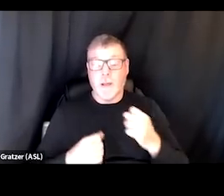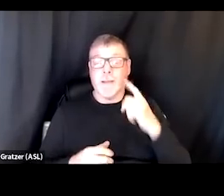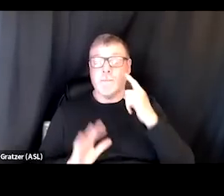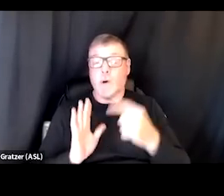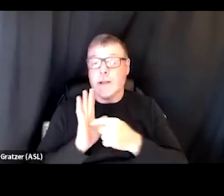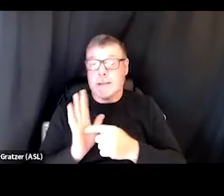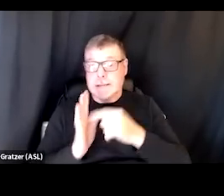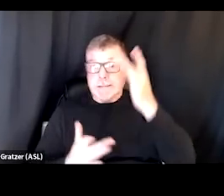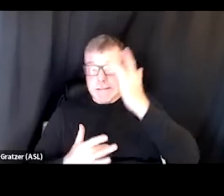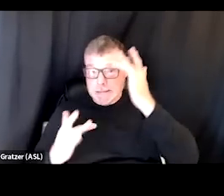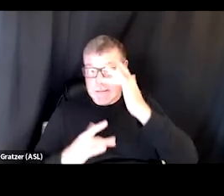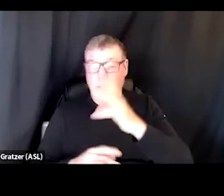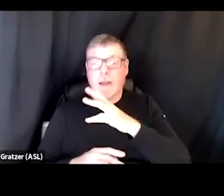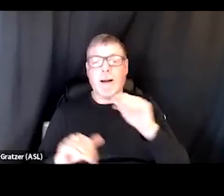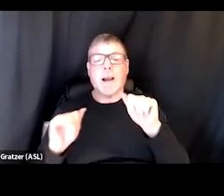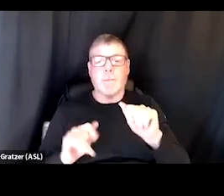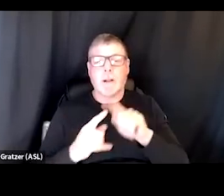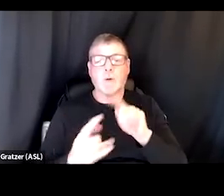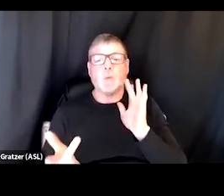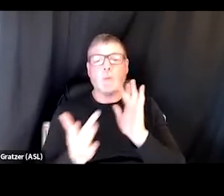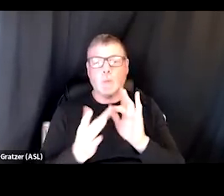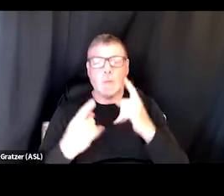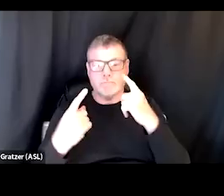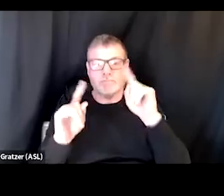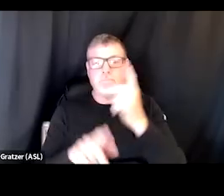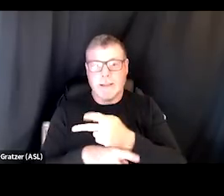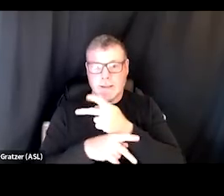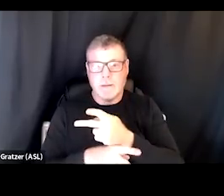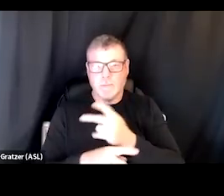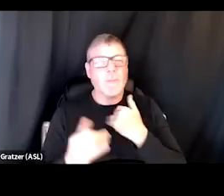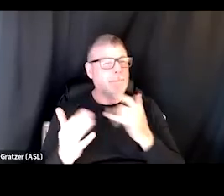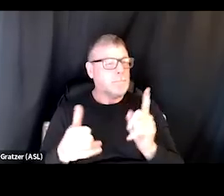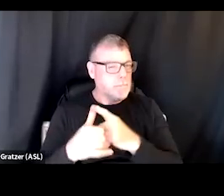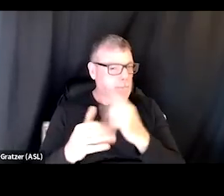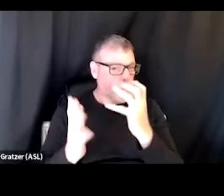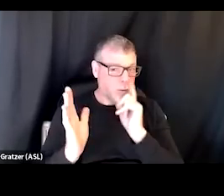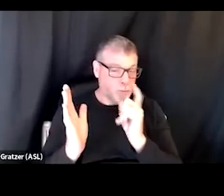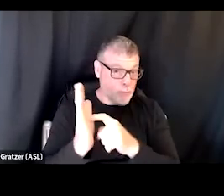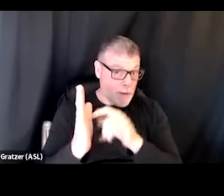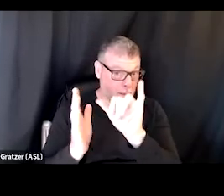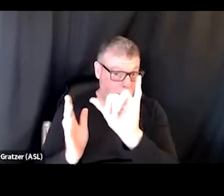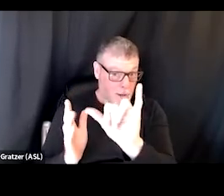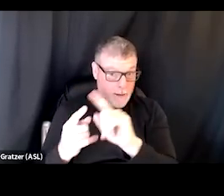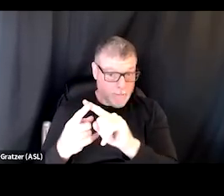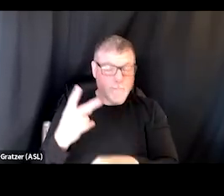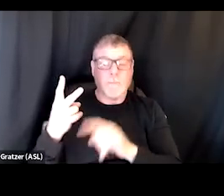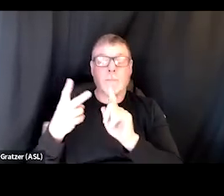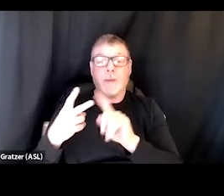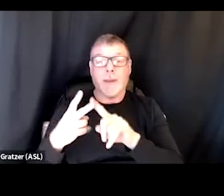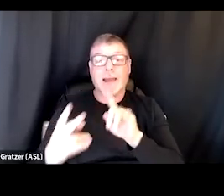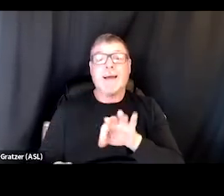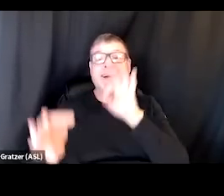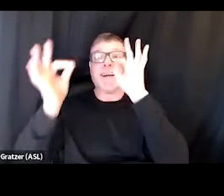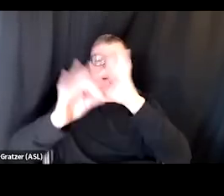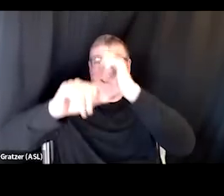symptoms and in terms of their ability to get care. So I just want to first recognize that, and then also recognize that the ideal and that what we